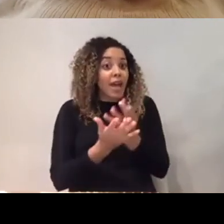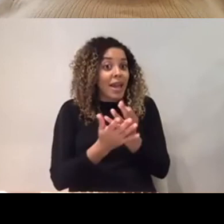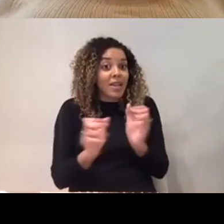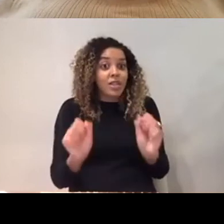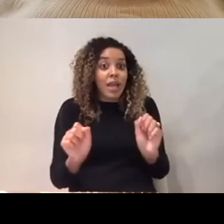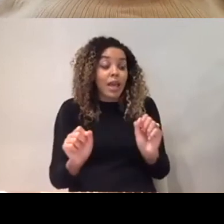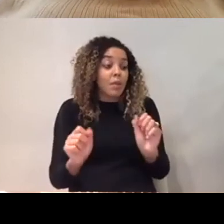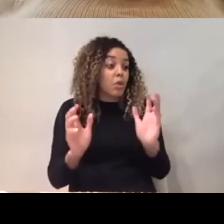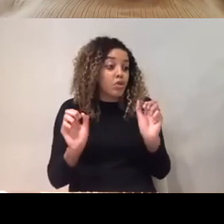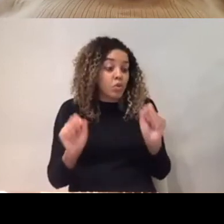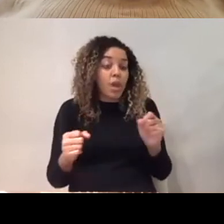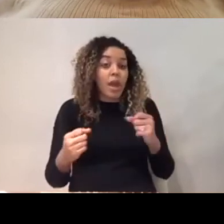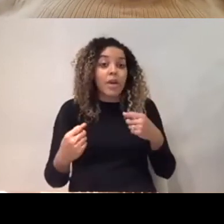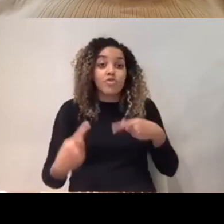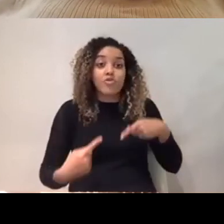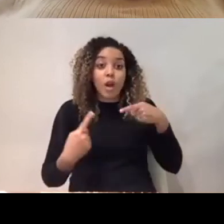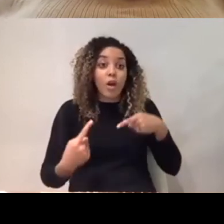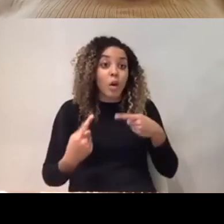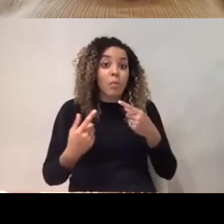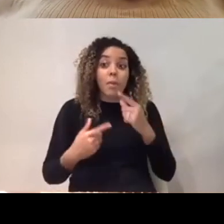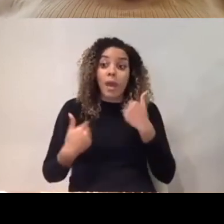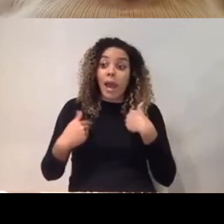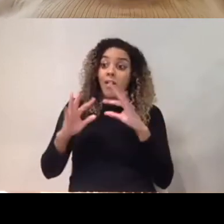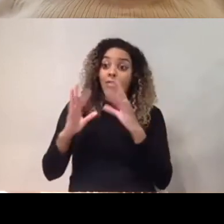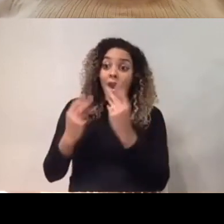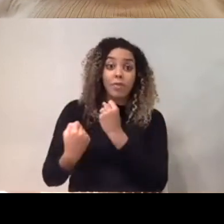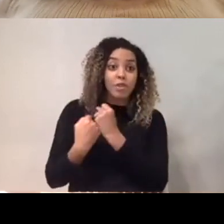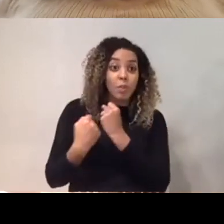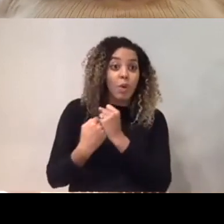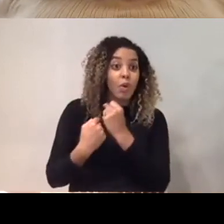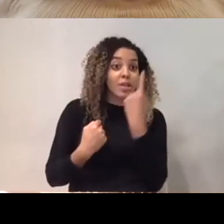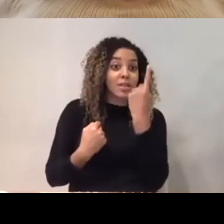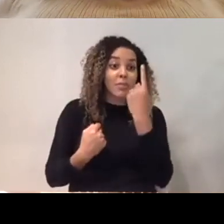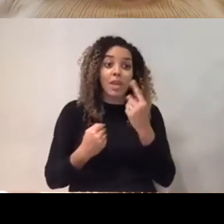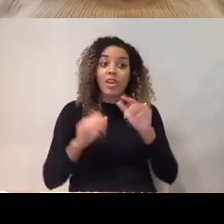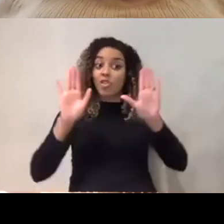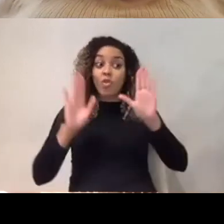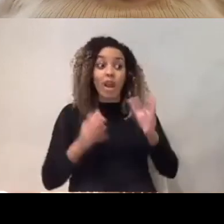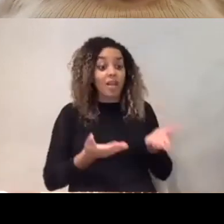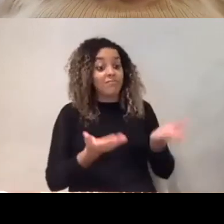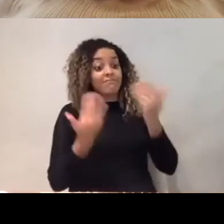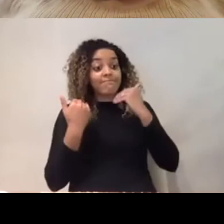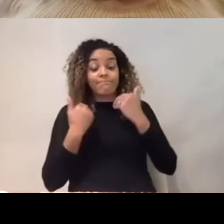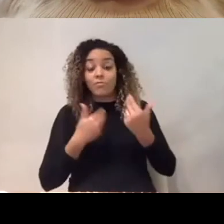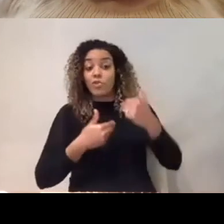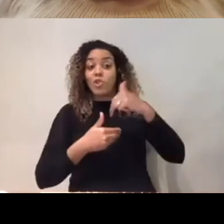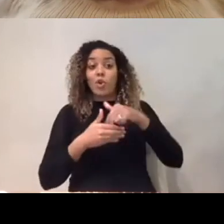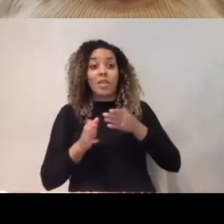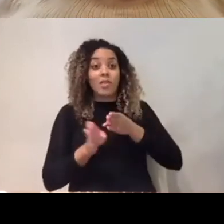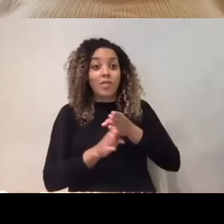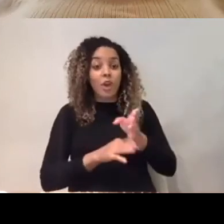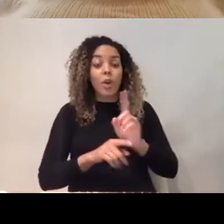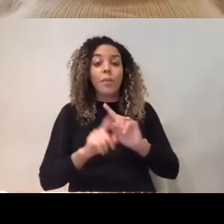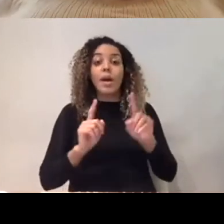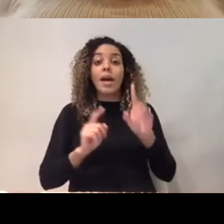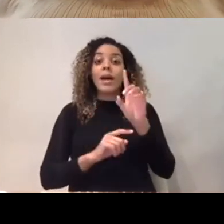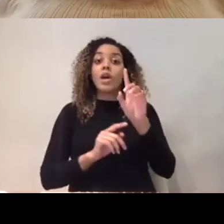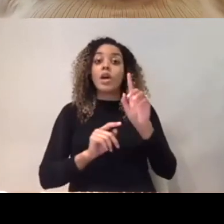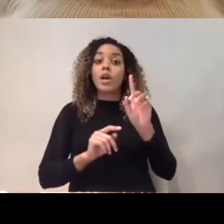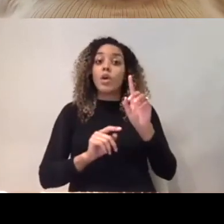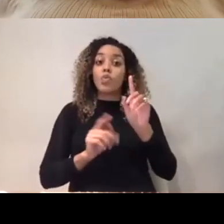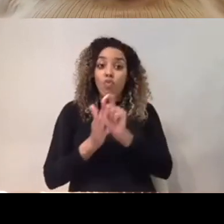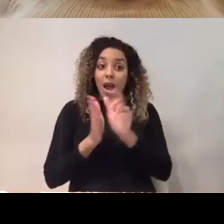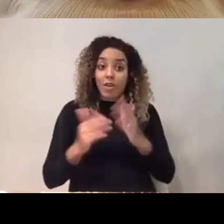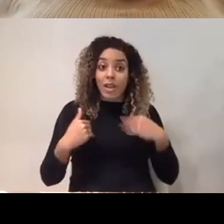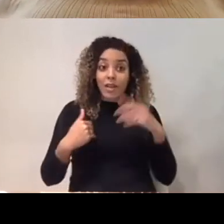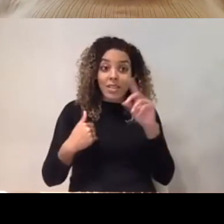struggle, more power to you. Like, we need more of you. But for disabled writers specifically, there's a whole other